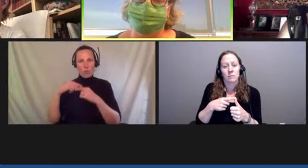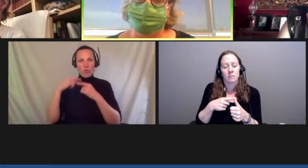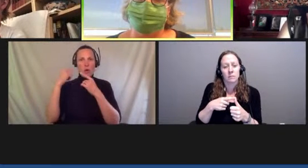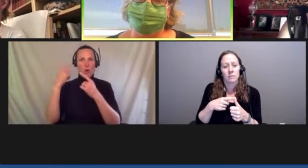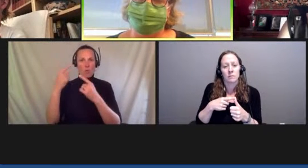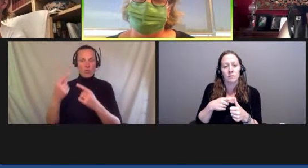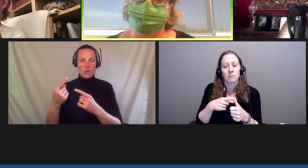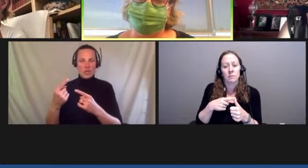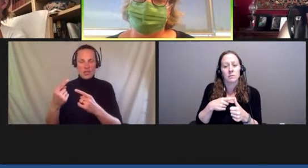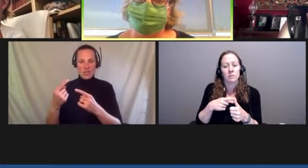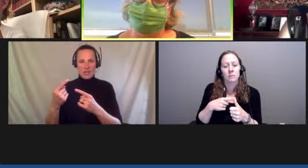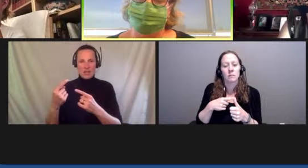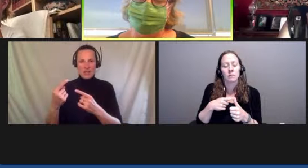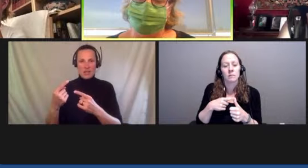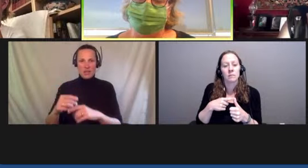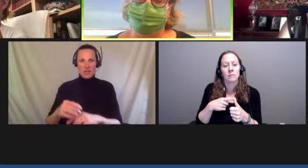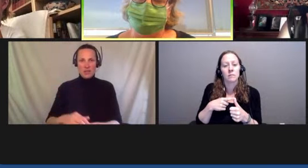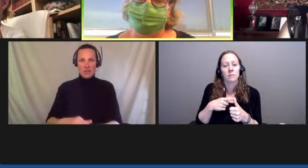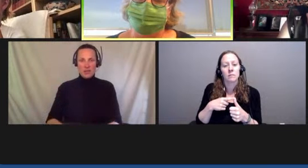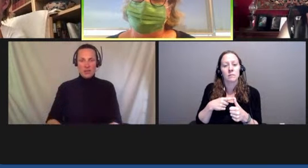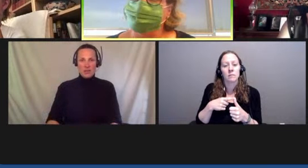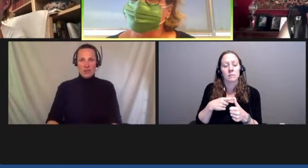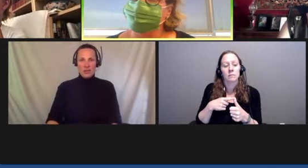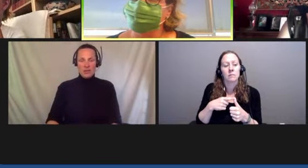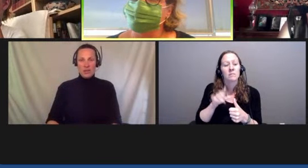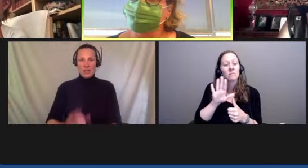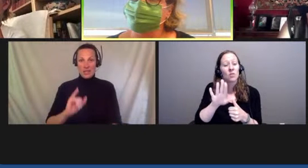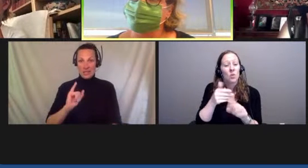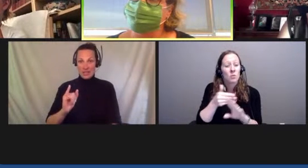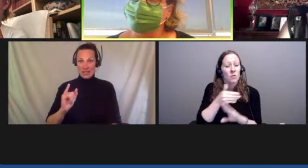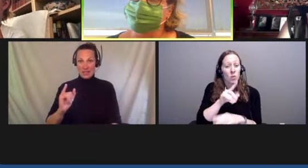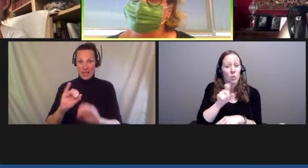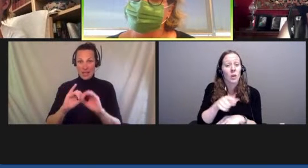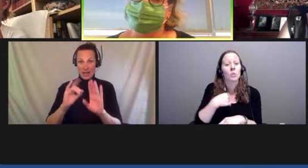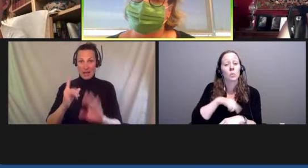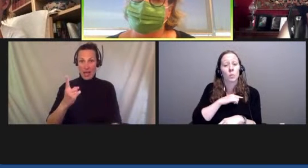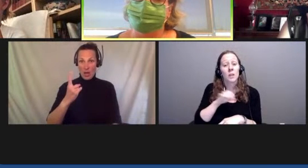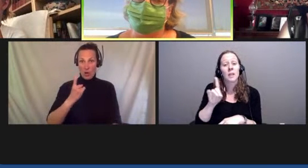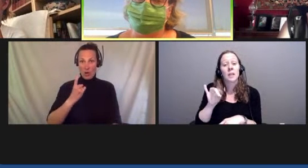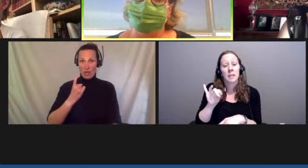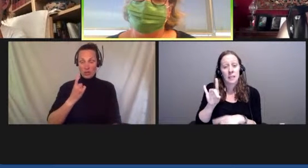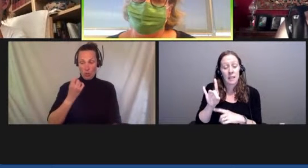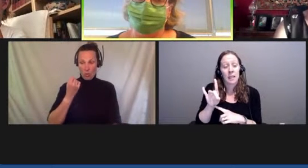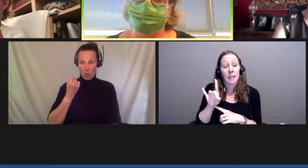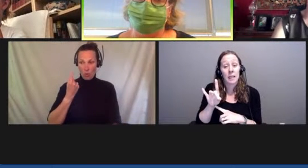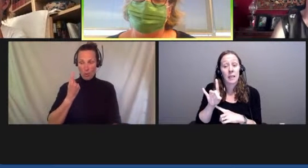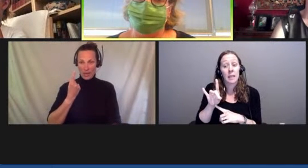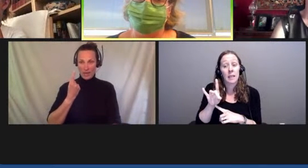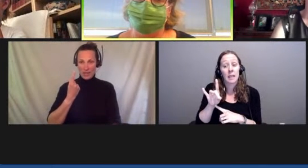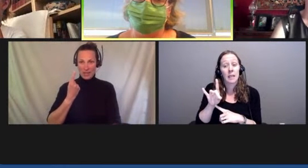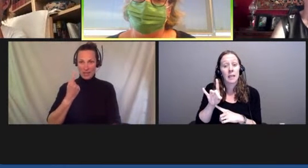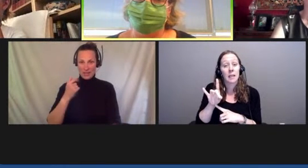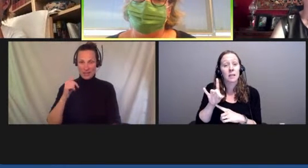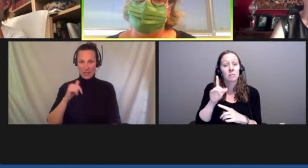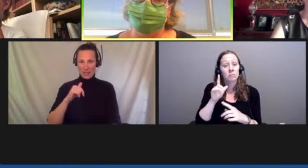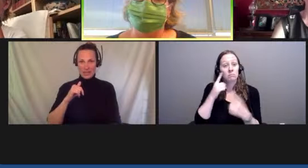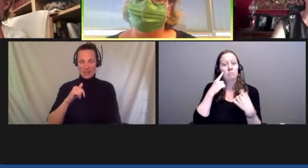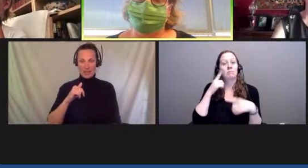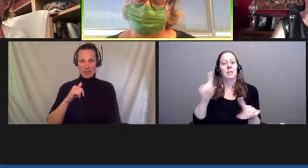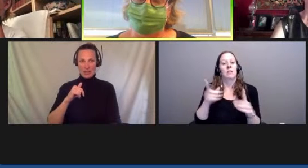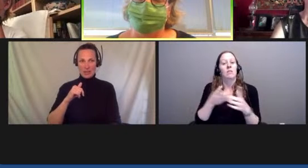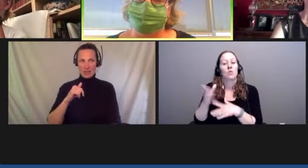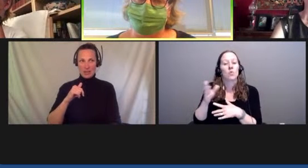be, if I'm understanding correctly, your earlier question. So we did surpass the put or pay threshold. So as you'll recall, Council did, through